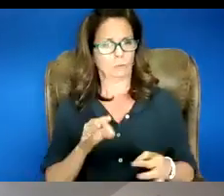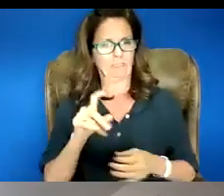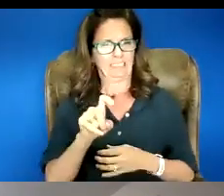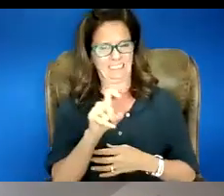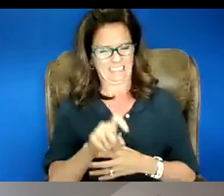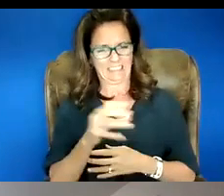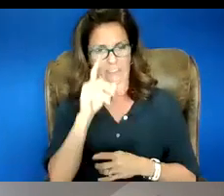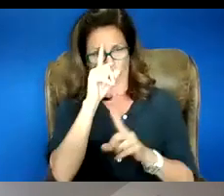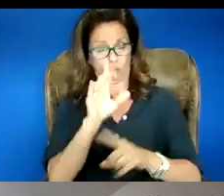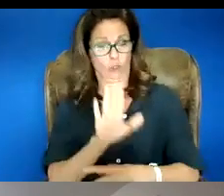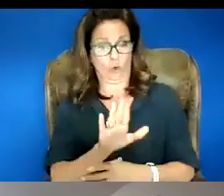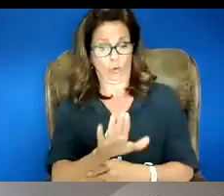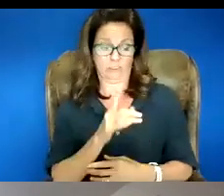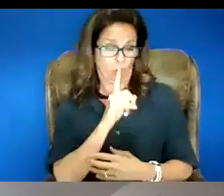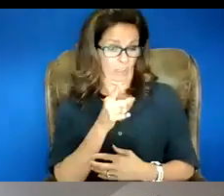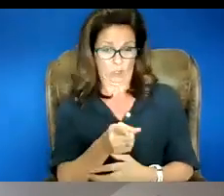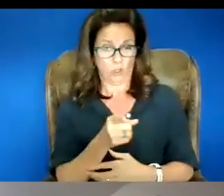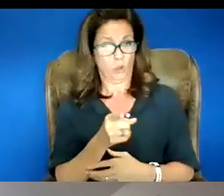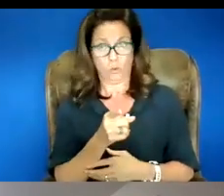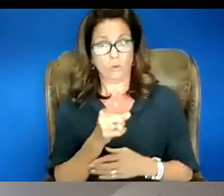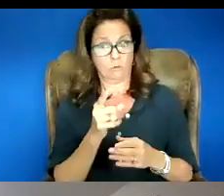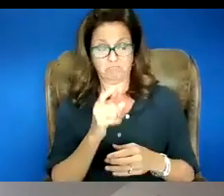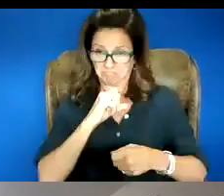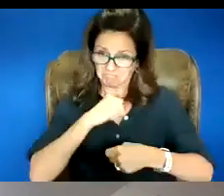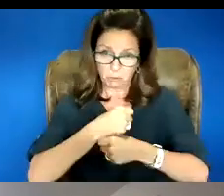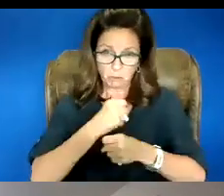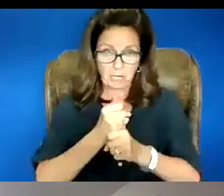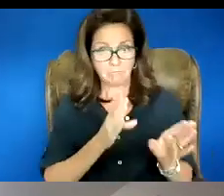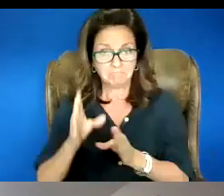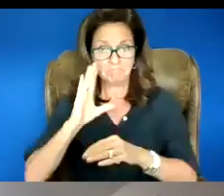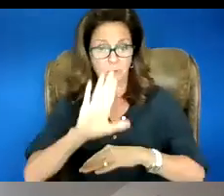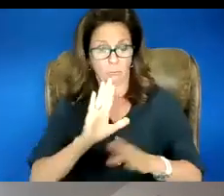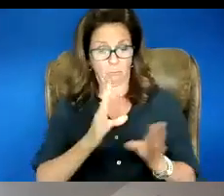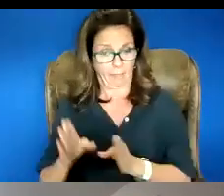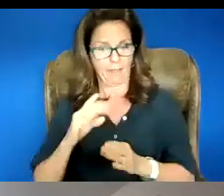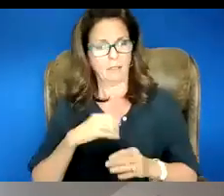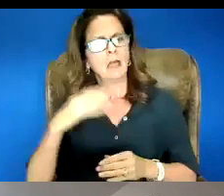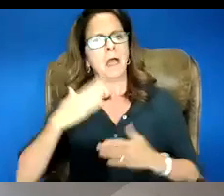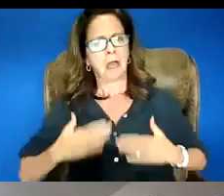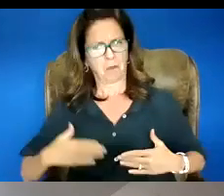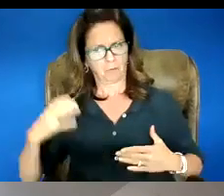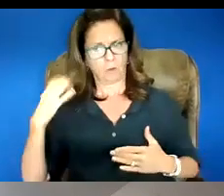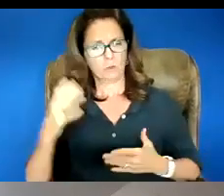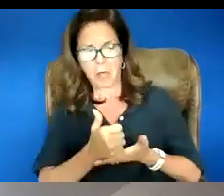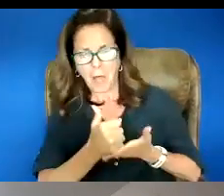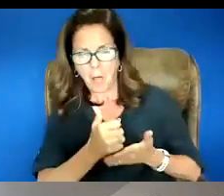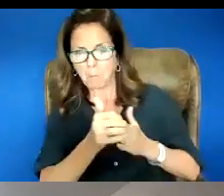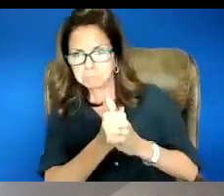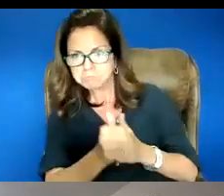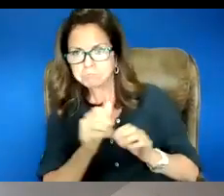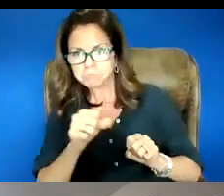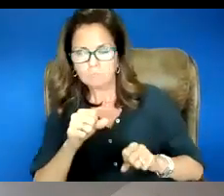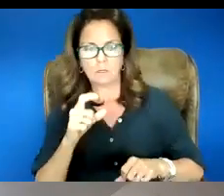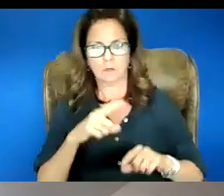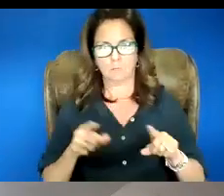you create your plan. Your health coach is going to be there to help you, but they're going to give you a whole action plan